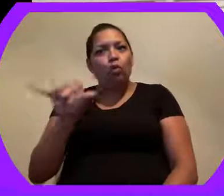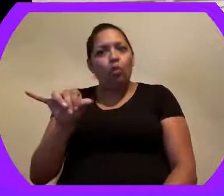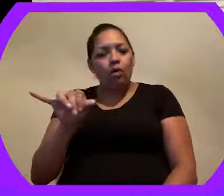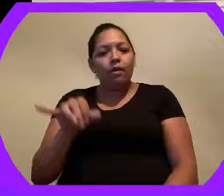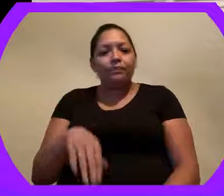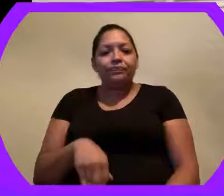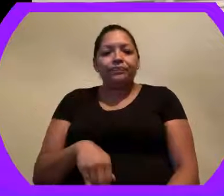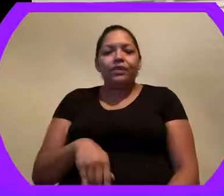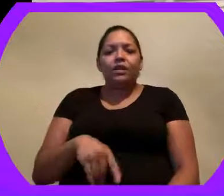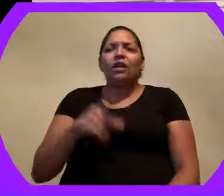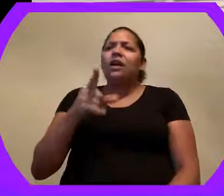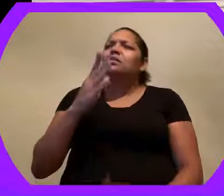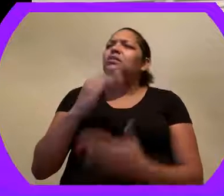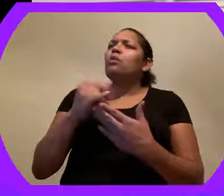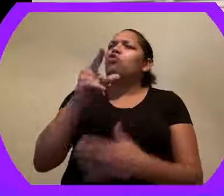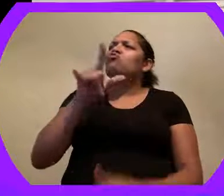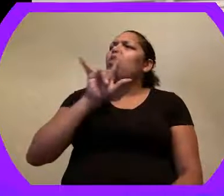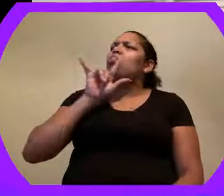well.